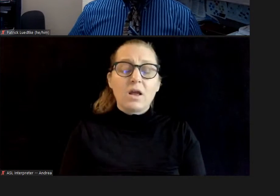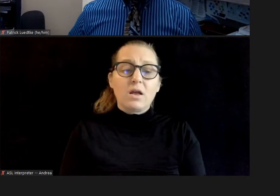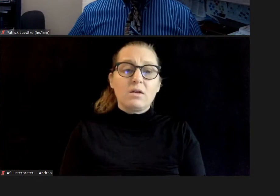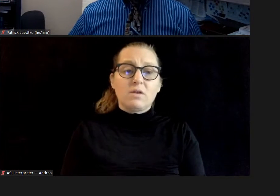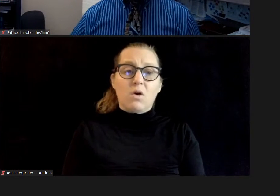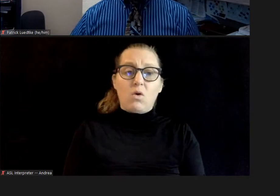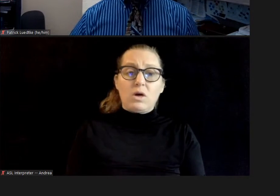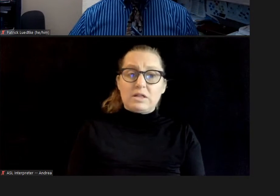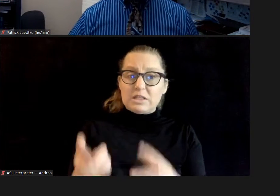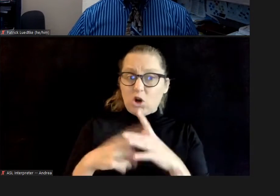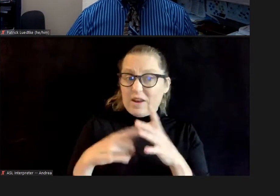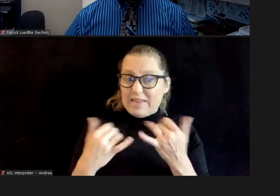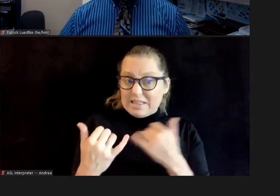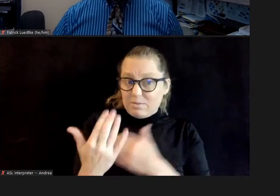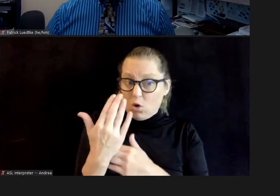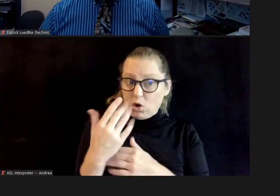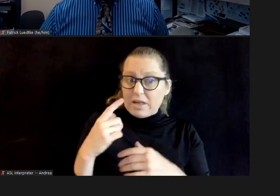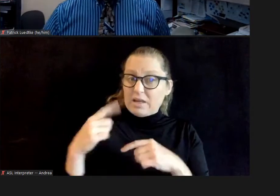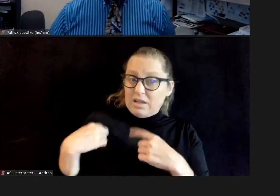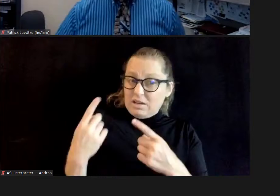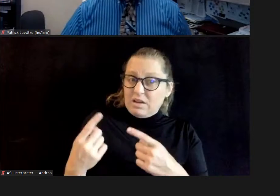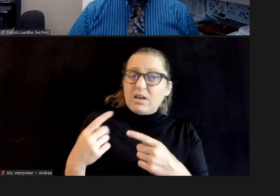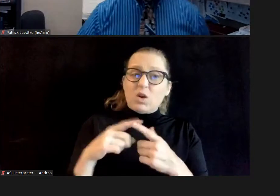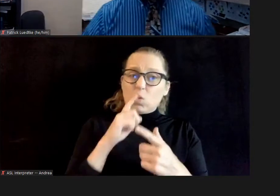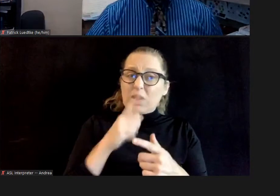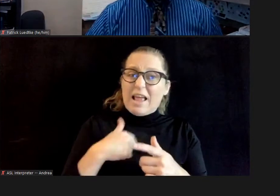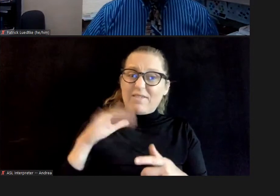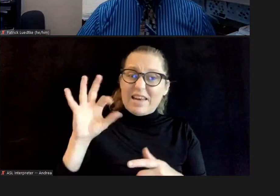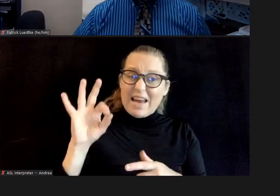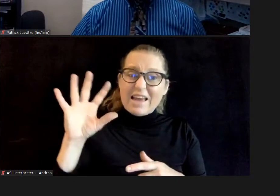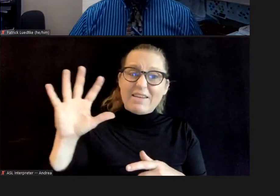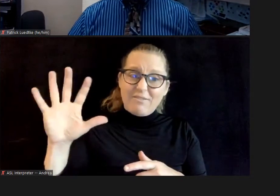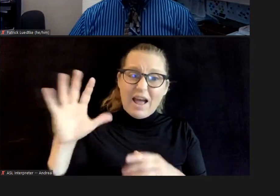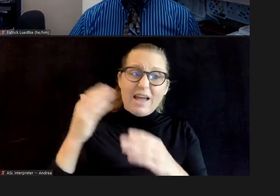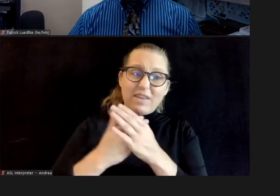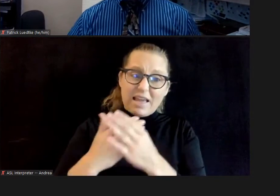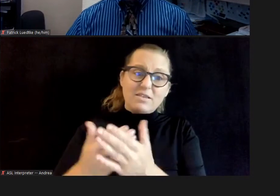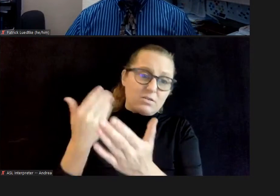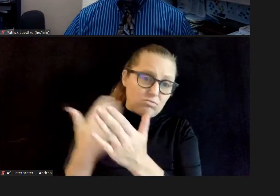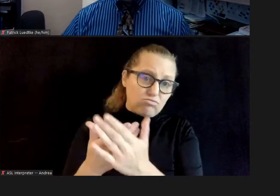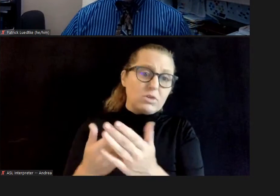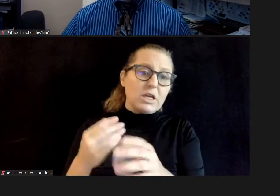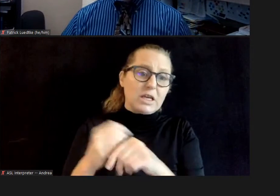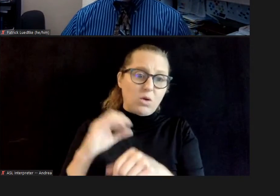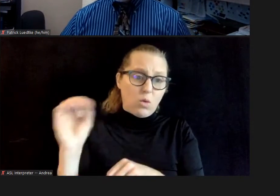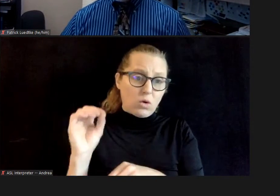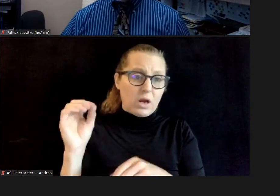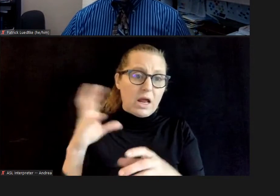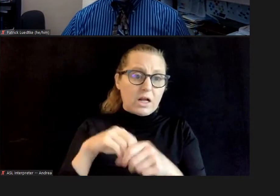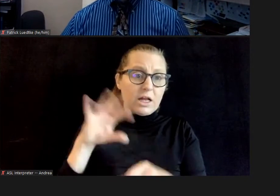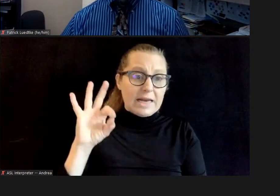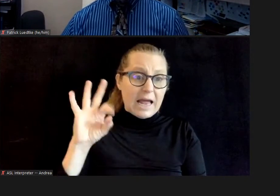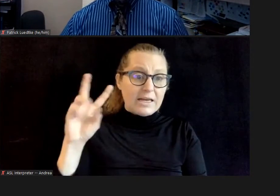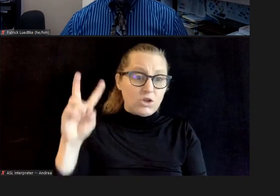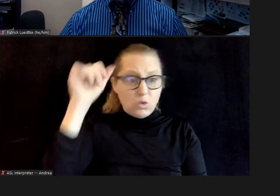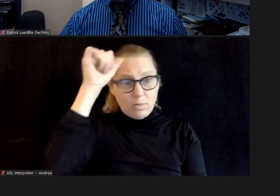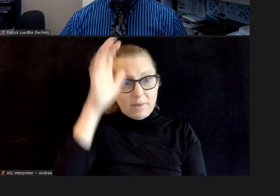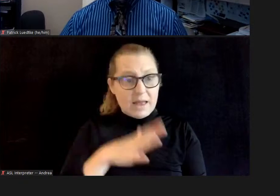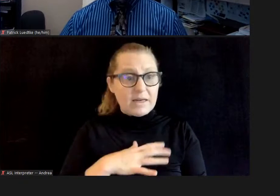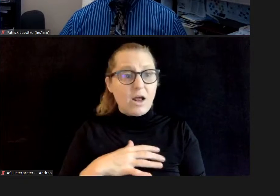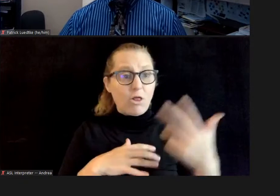morning, there are 95 presumptive and confirmed cases of monkeypox in Oregon, including 92 men and 3